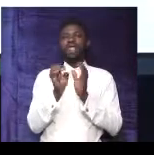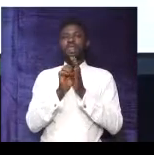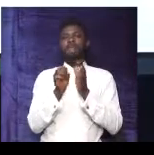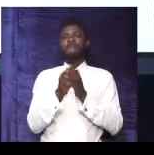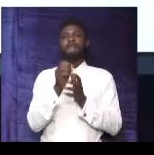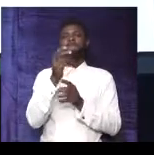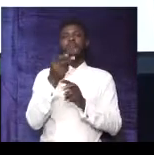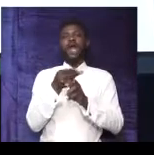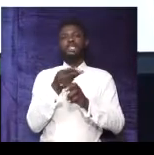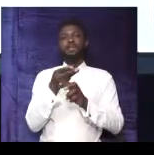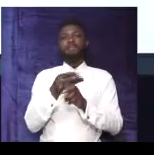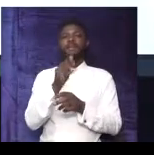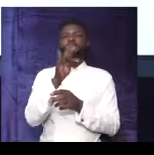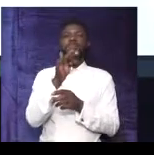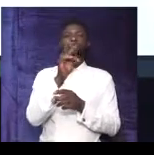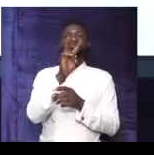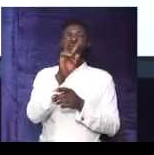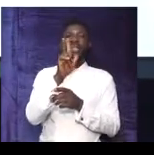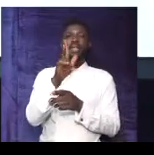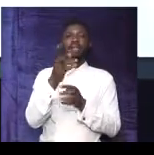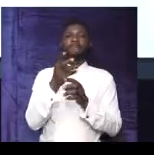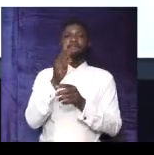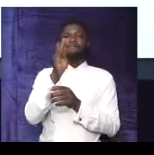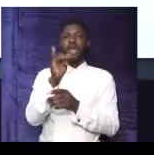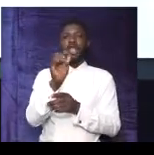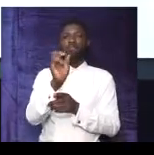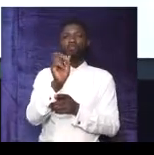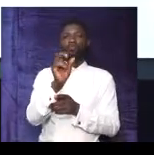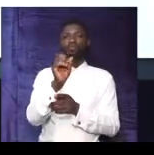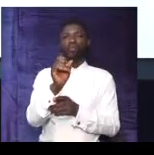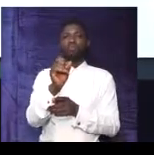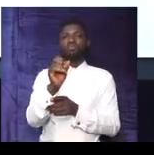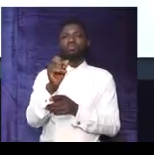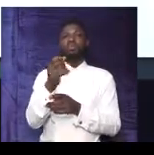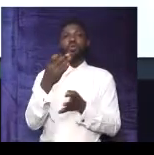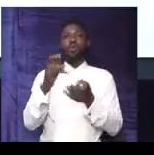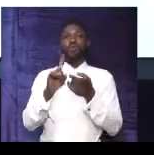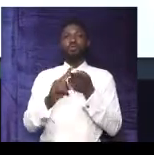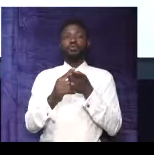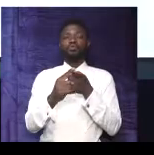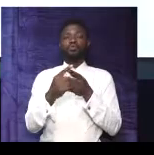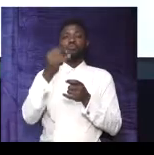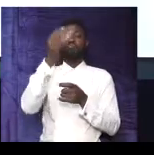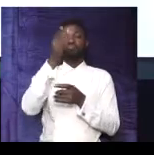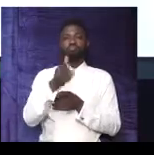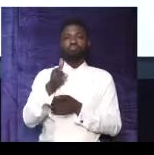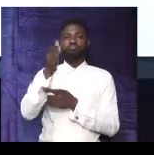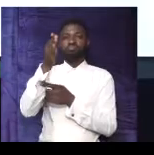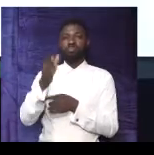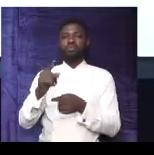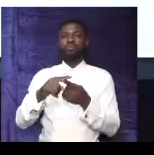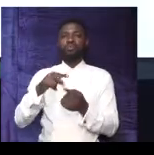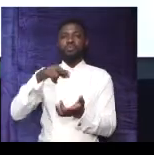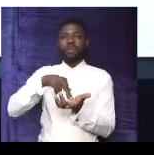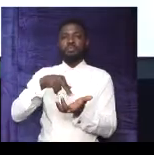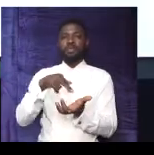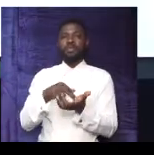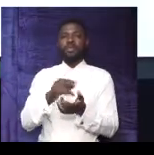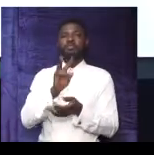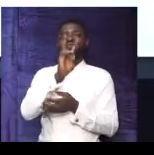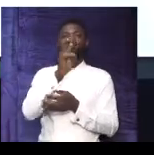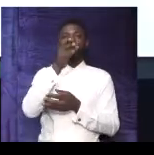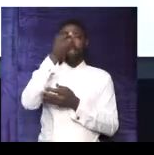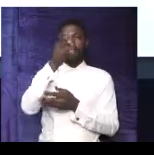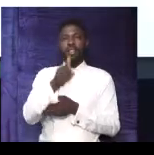Example says multiply 23 by 12. And so what we're going to do is that we're going to draw a line to represent